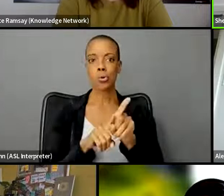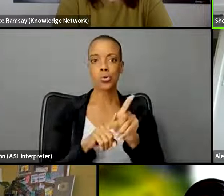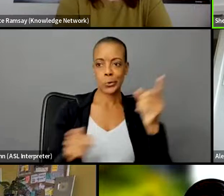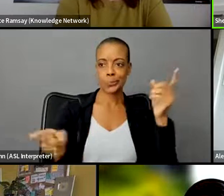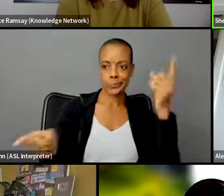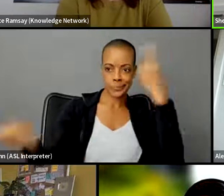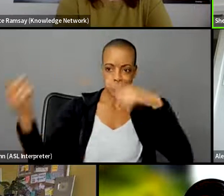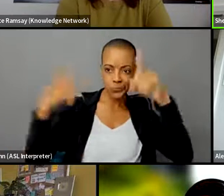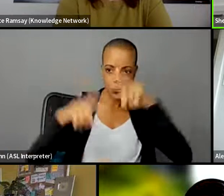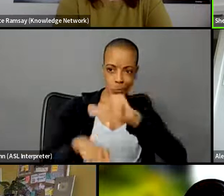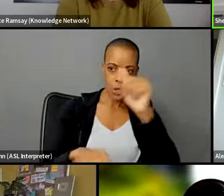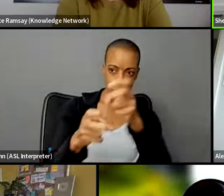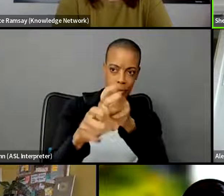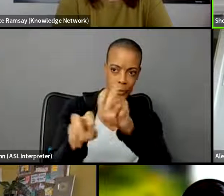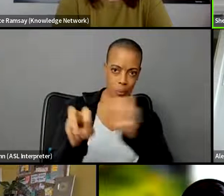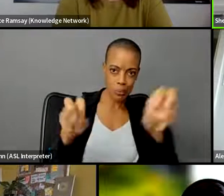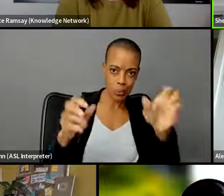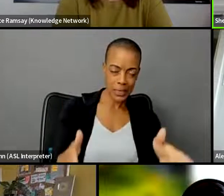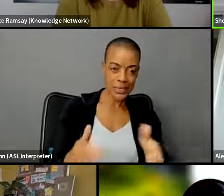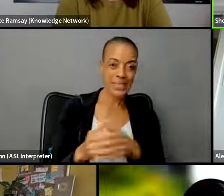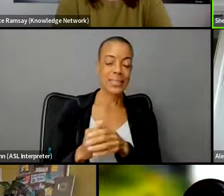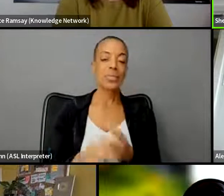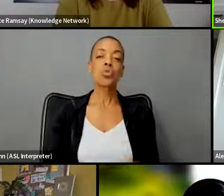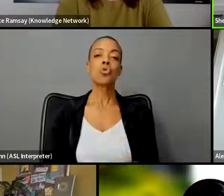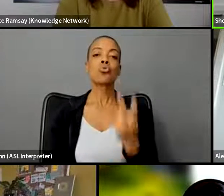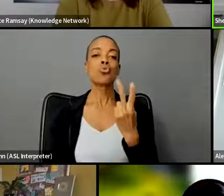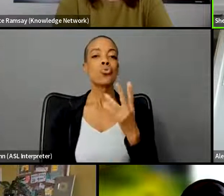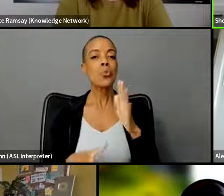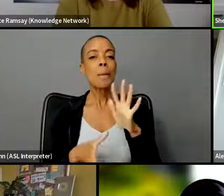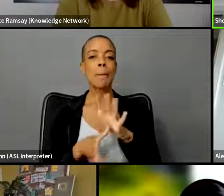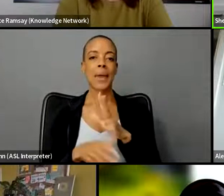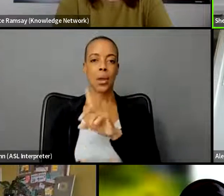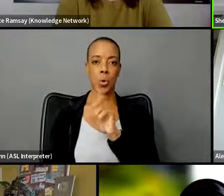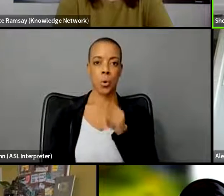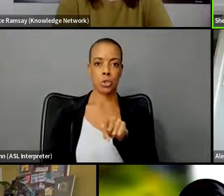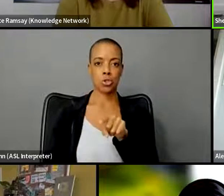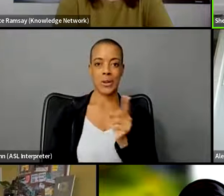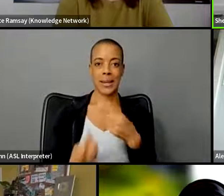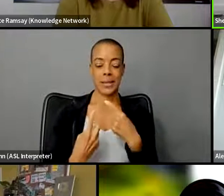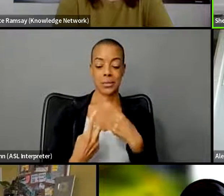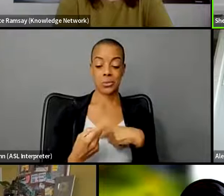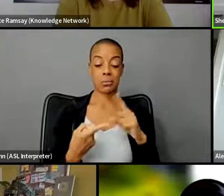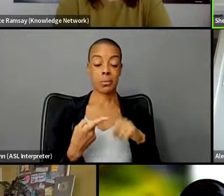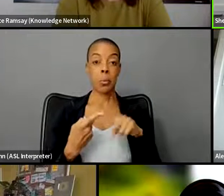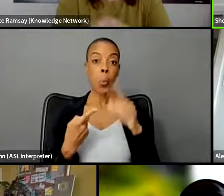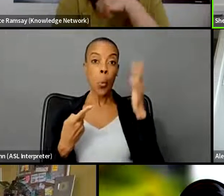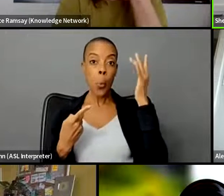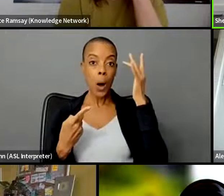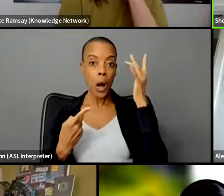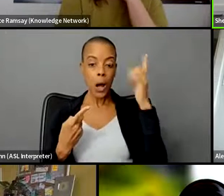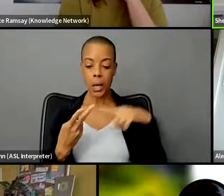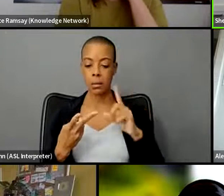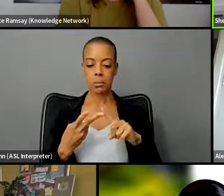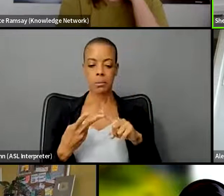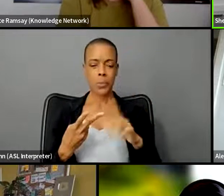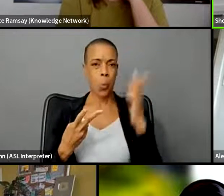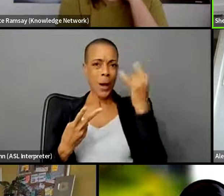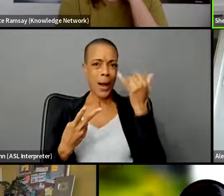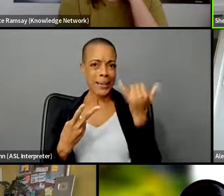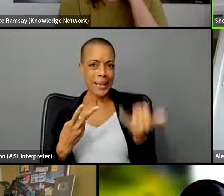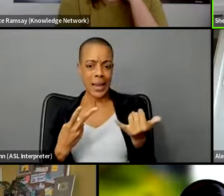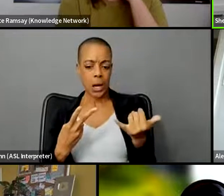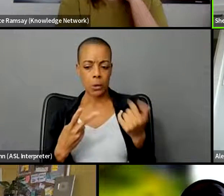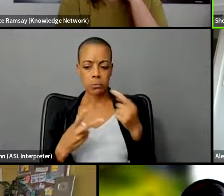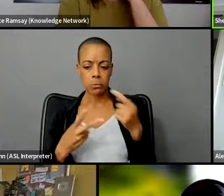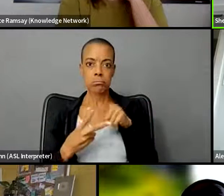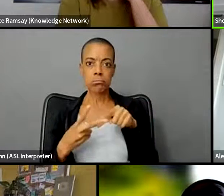far, answering 2 main questions with passion. Why this story? Why now? If you really dive into